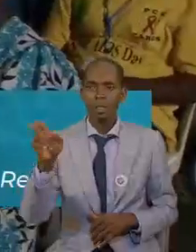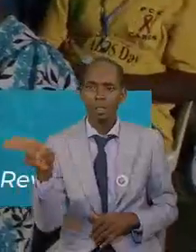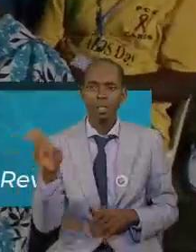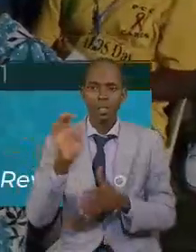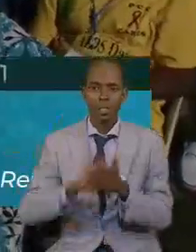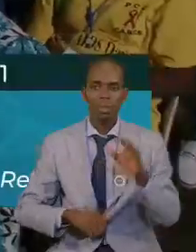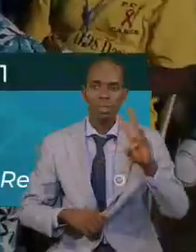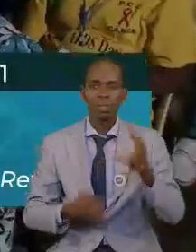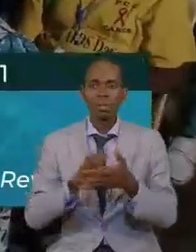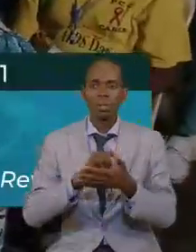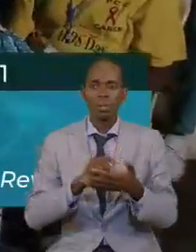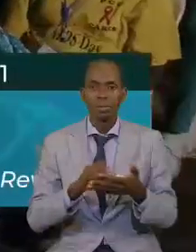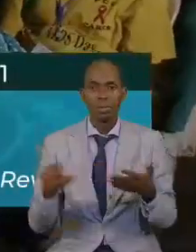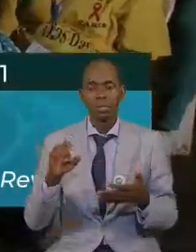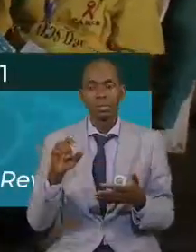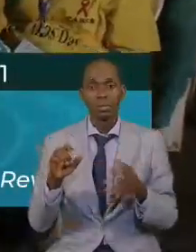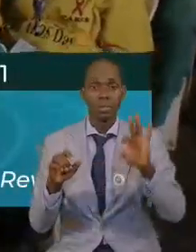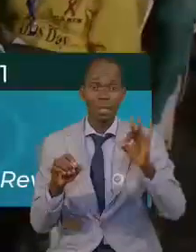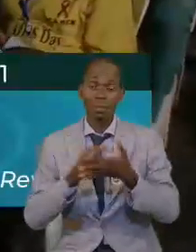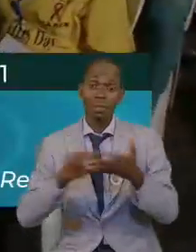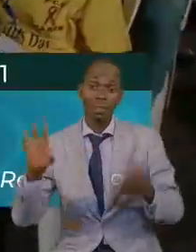For unto us a child is born,